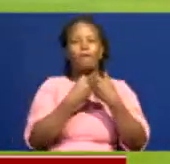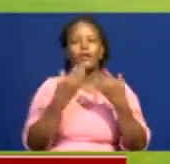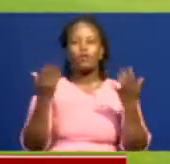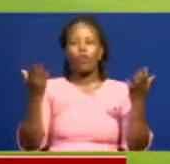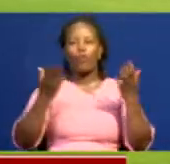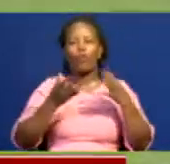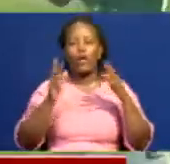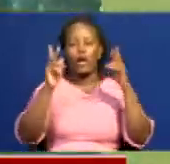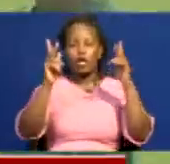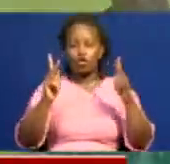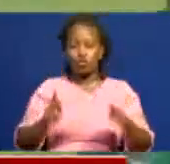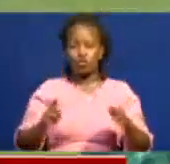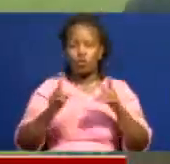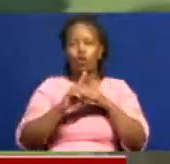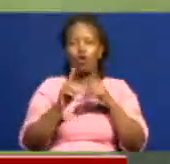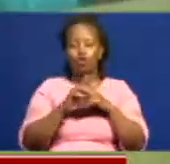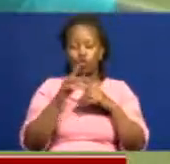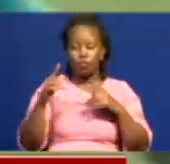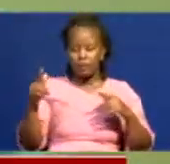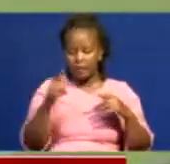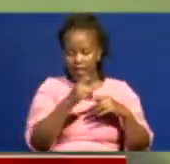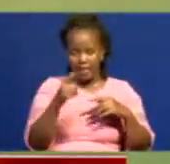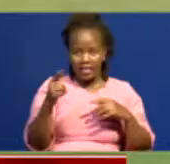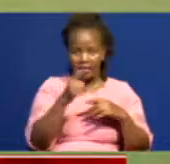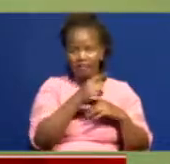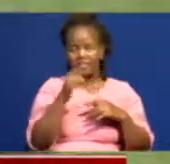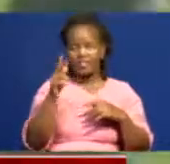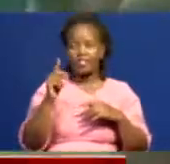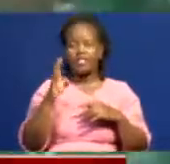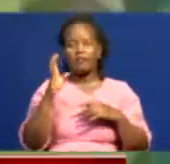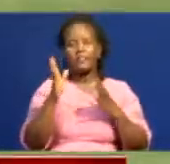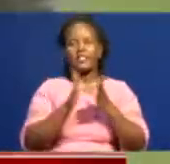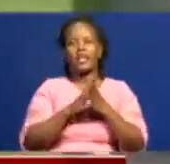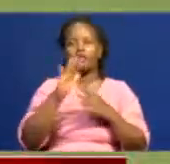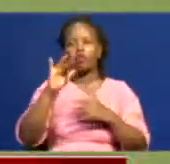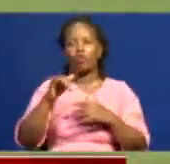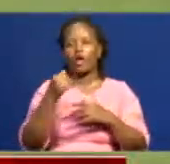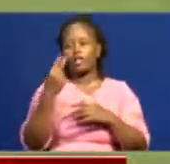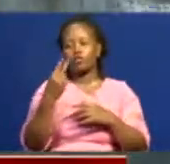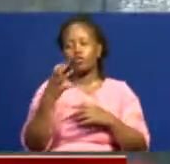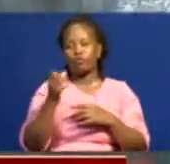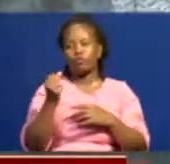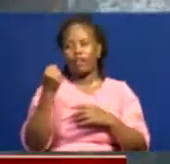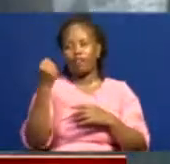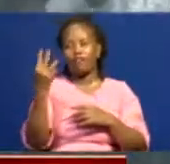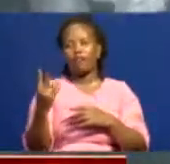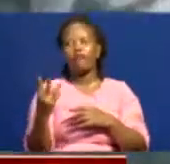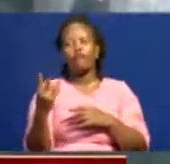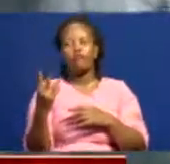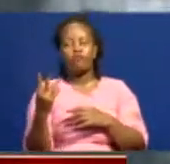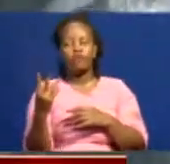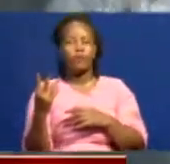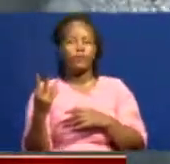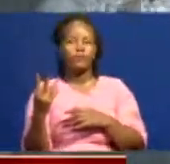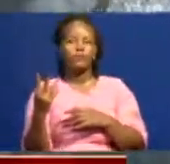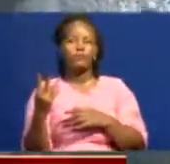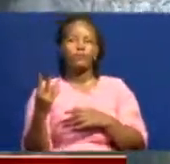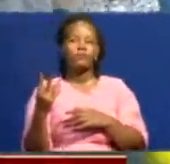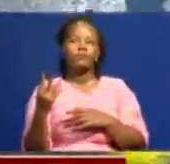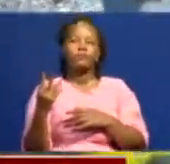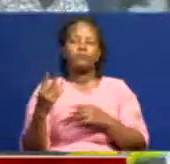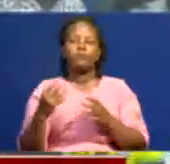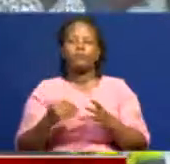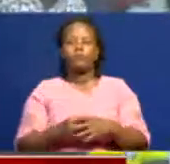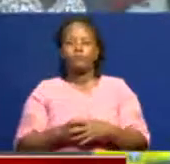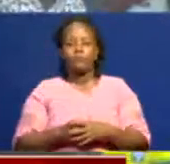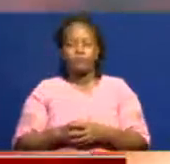be televised live on KBC Channel 1 and Y254. For Prime Edition, I'm Sila Onyango.